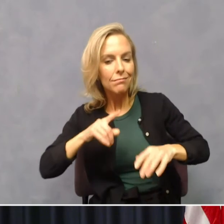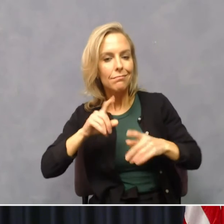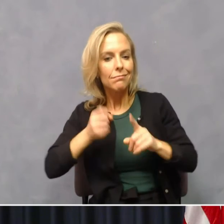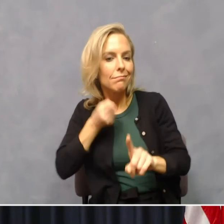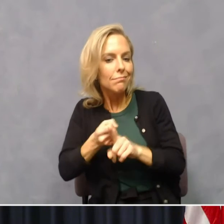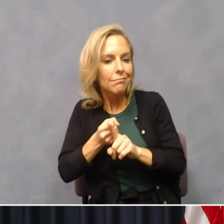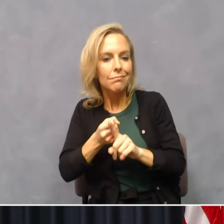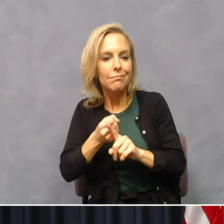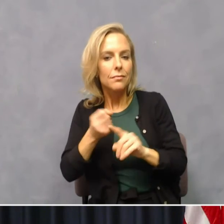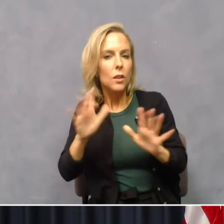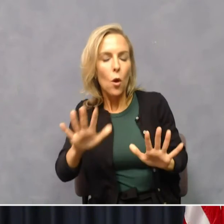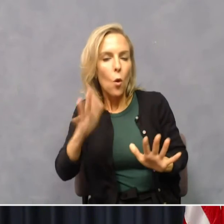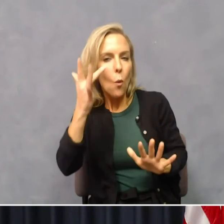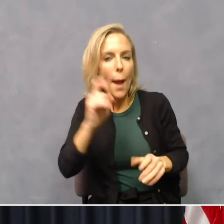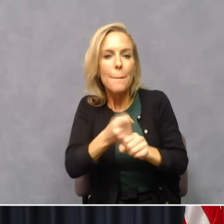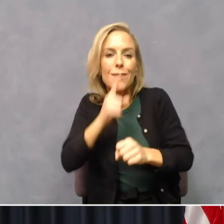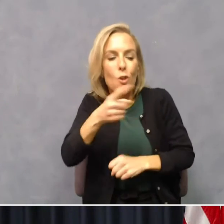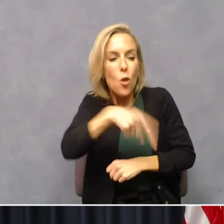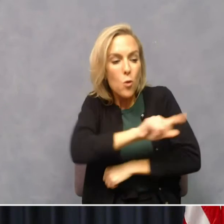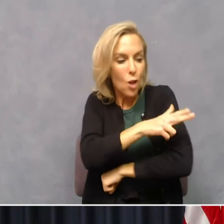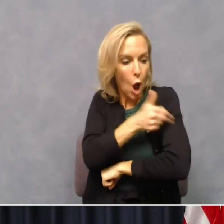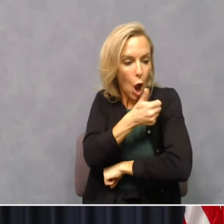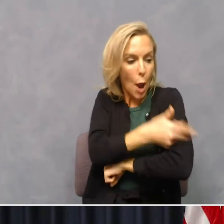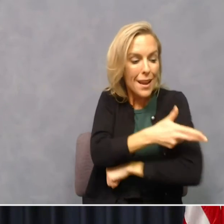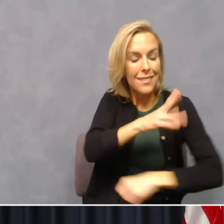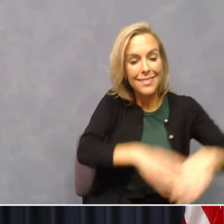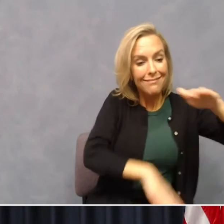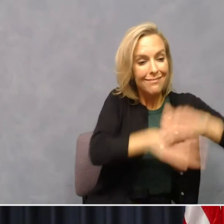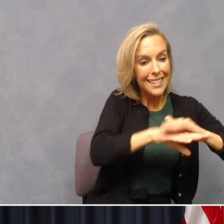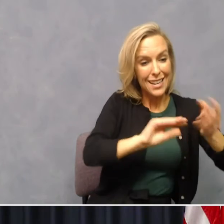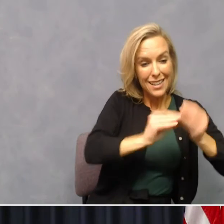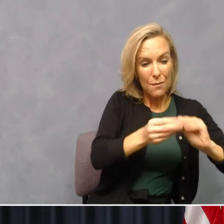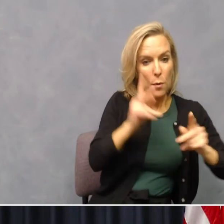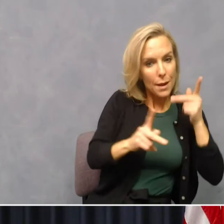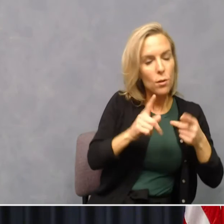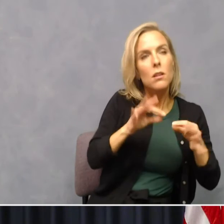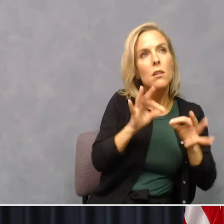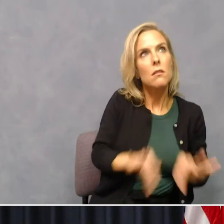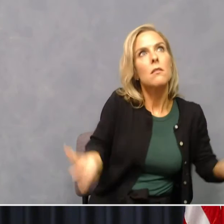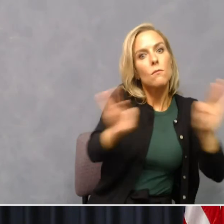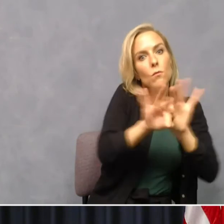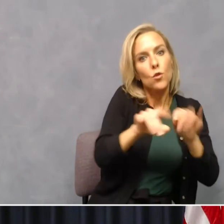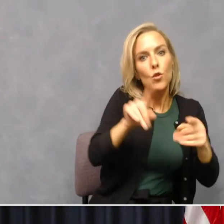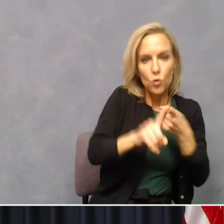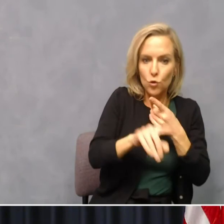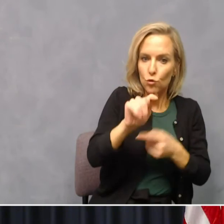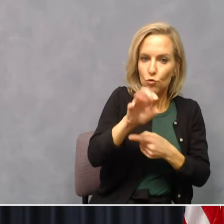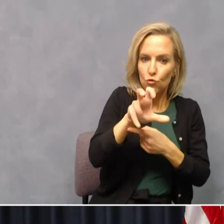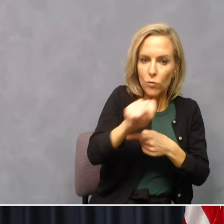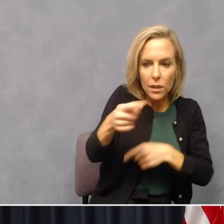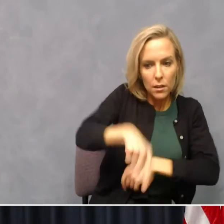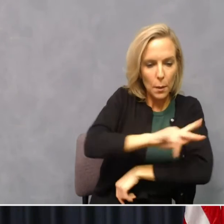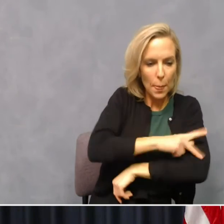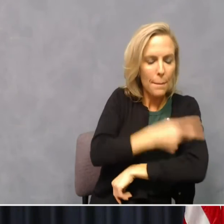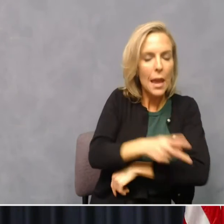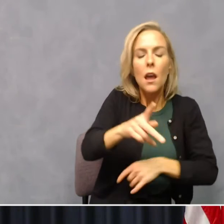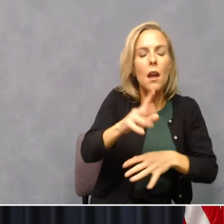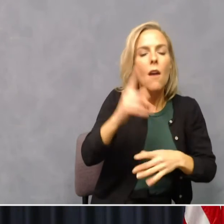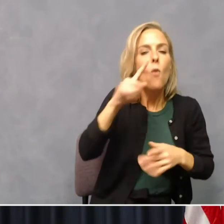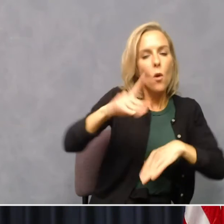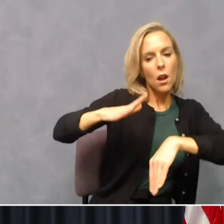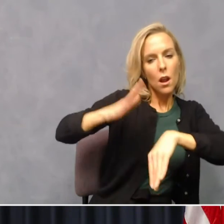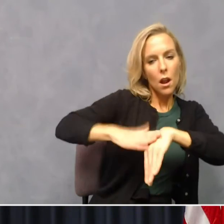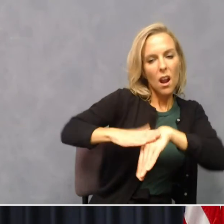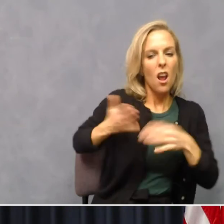so critical to being able to treat these patients. It's out of an abundance of caution. So I wouldn't read anything